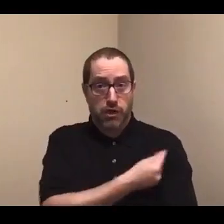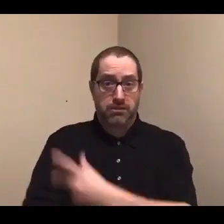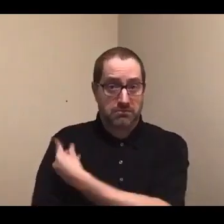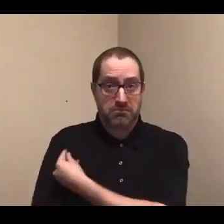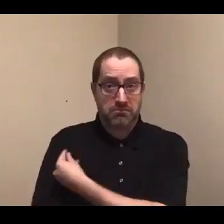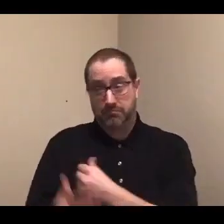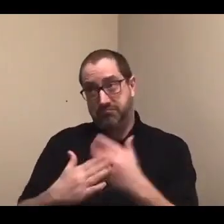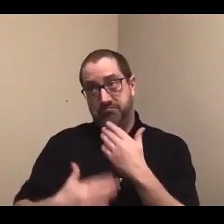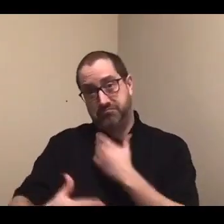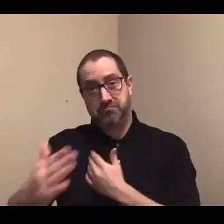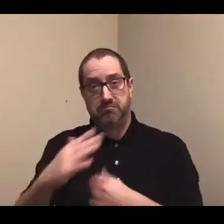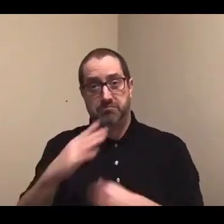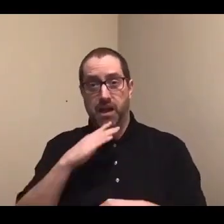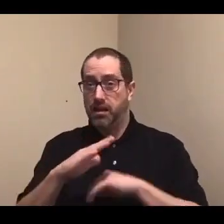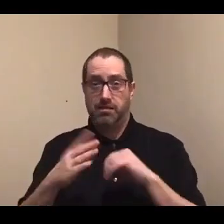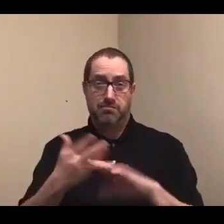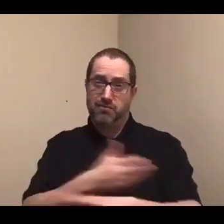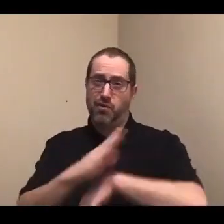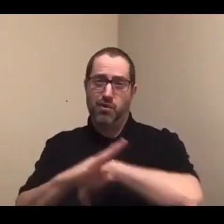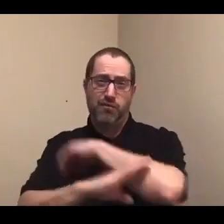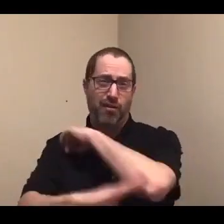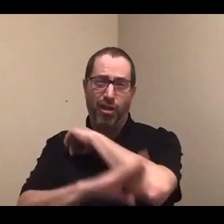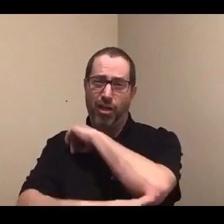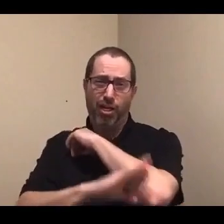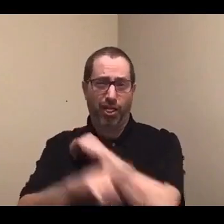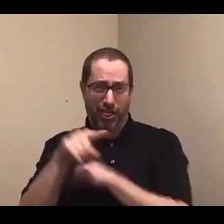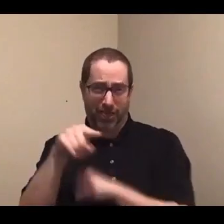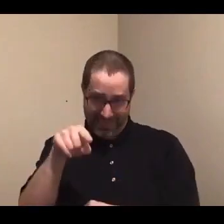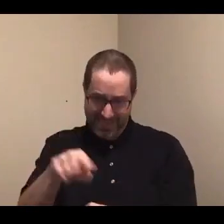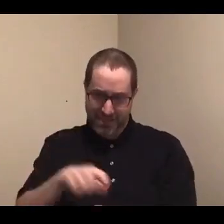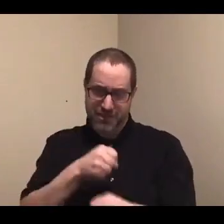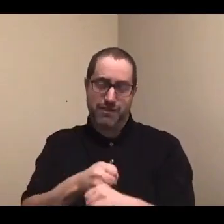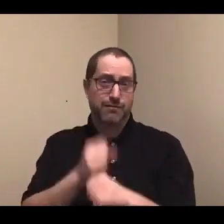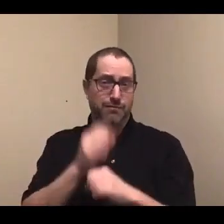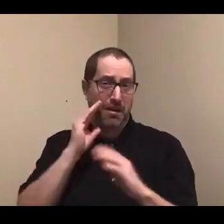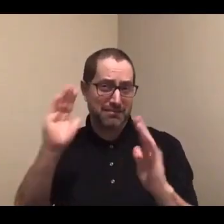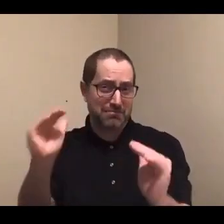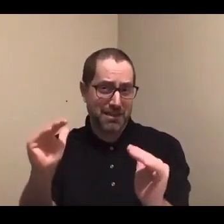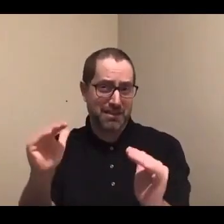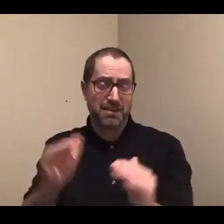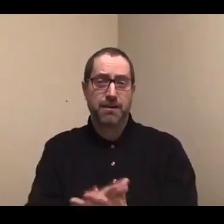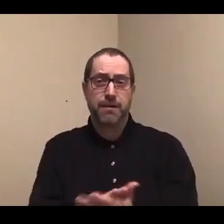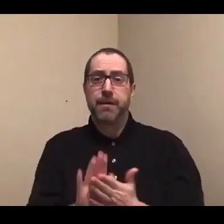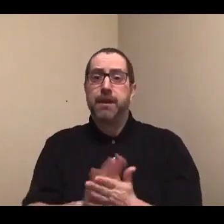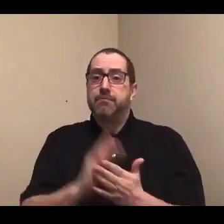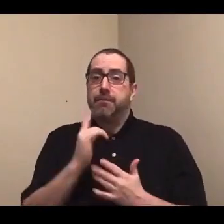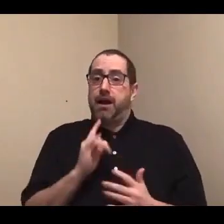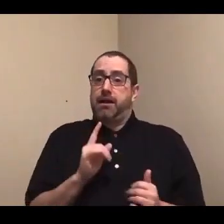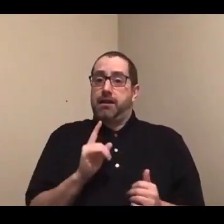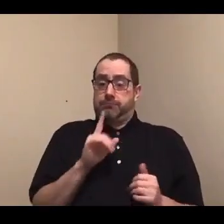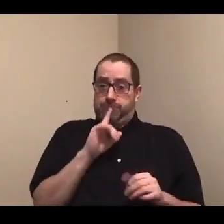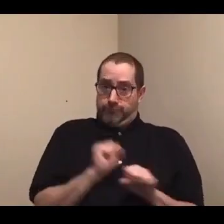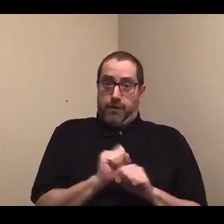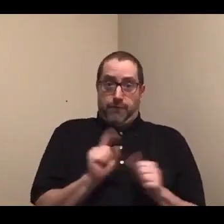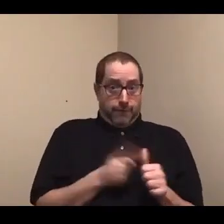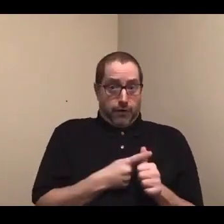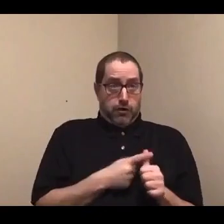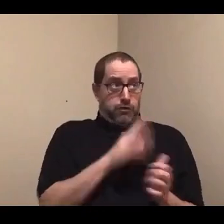believe, by fall of this year. But certainly, as Minister pointed out, first vaccinations will be done sometime, hopefully